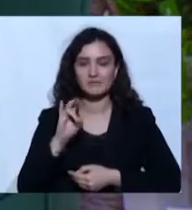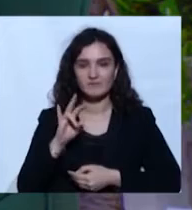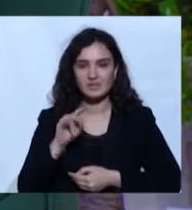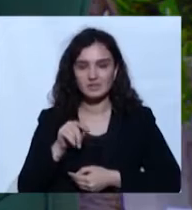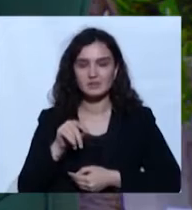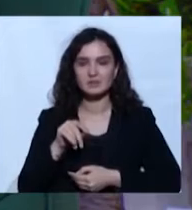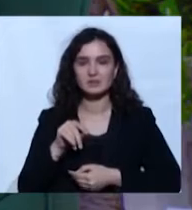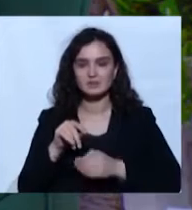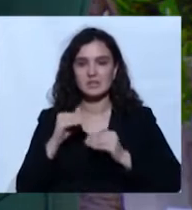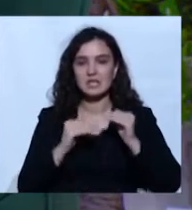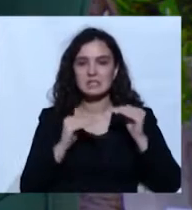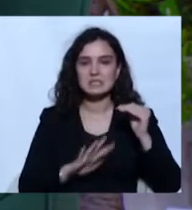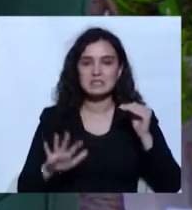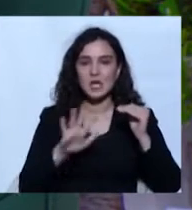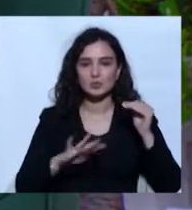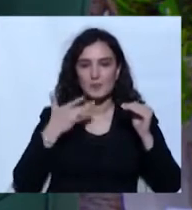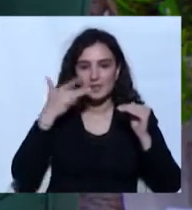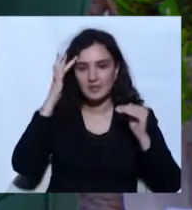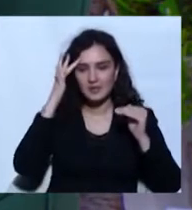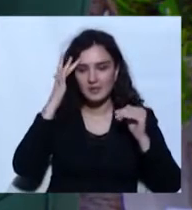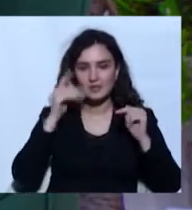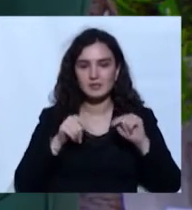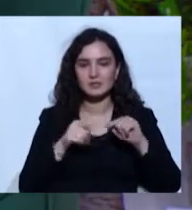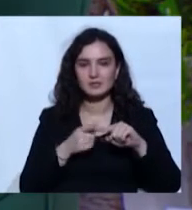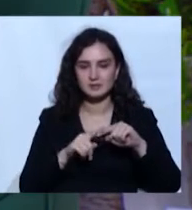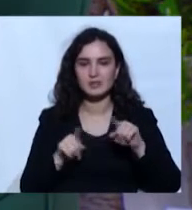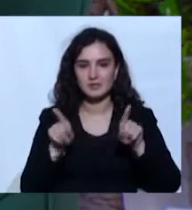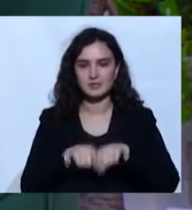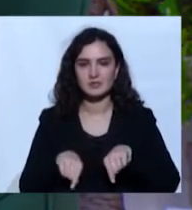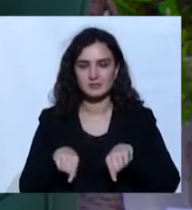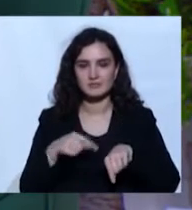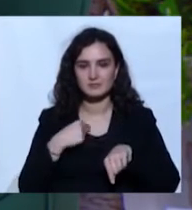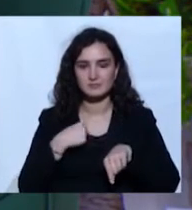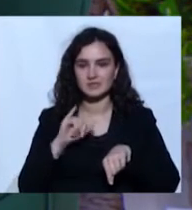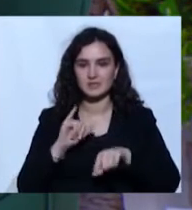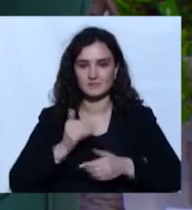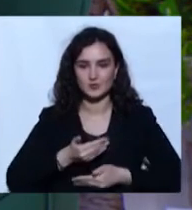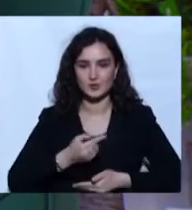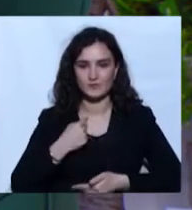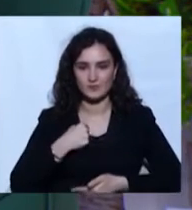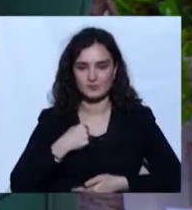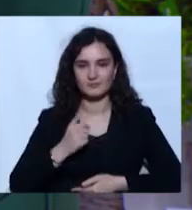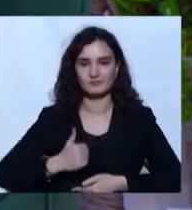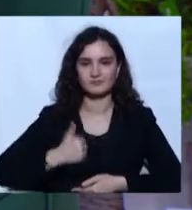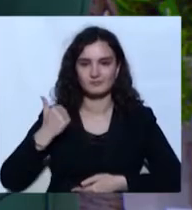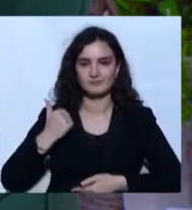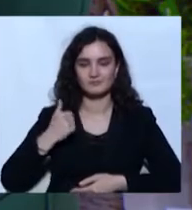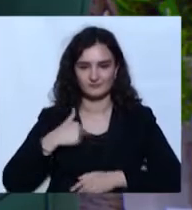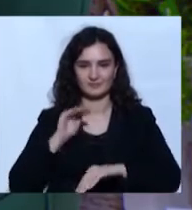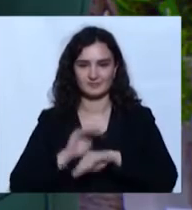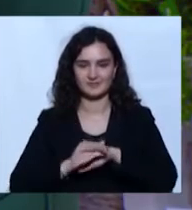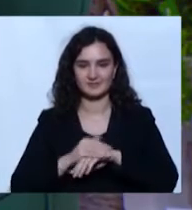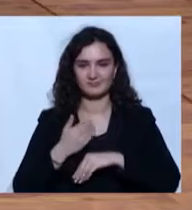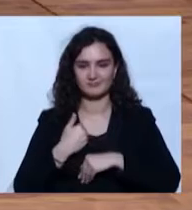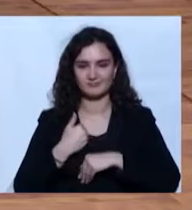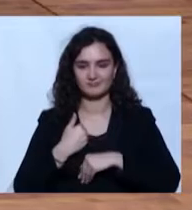Mark Twain is from the southern part of the USA, which is also where I am from. We are very proud of